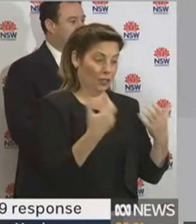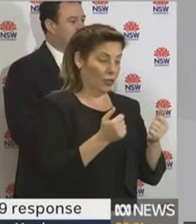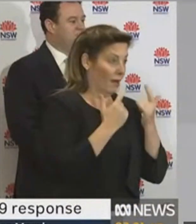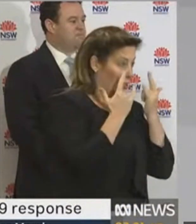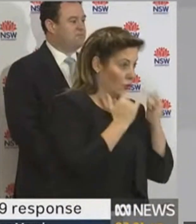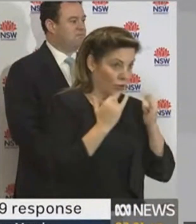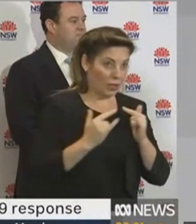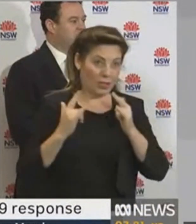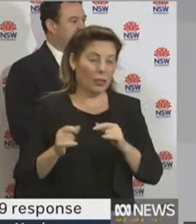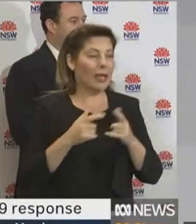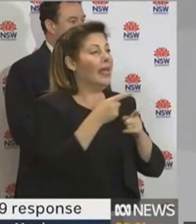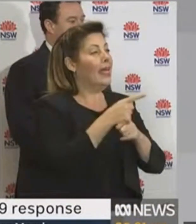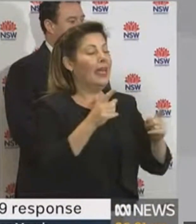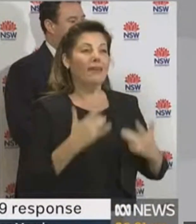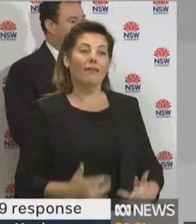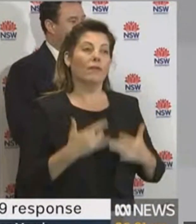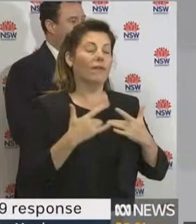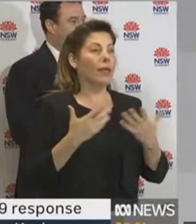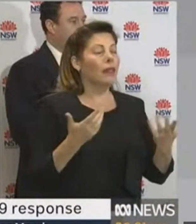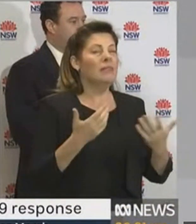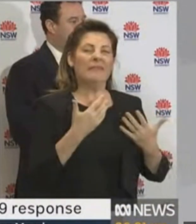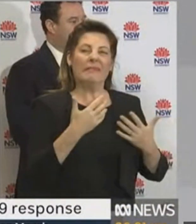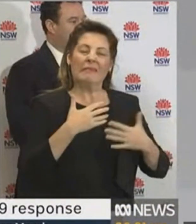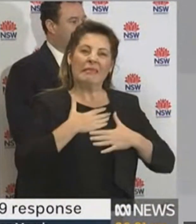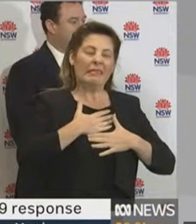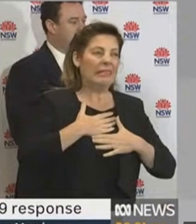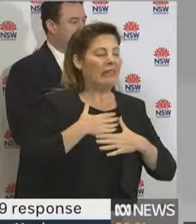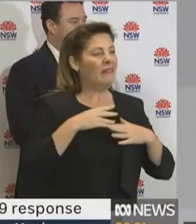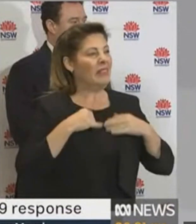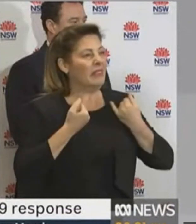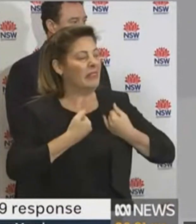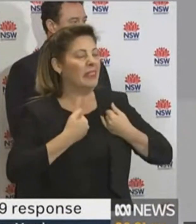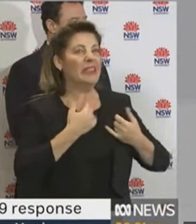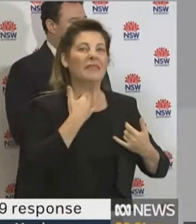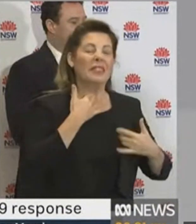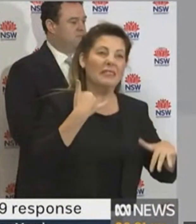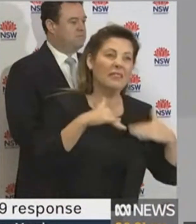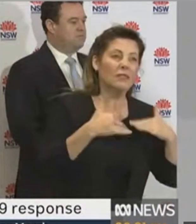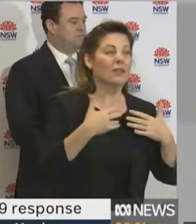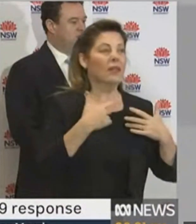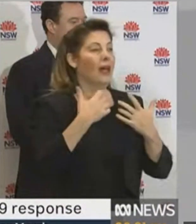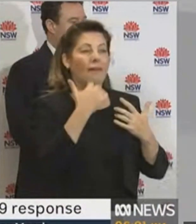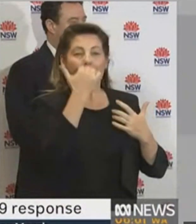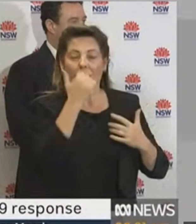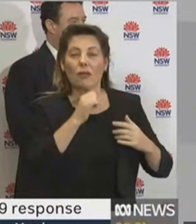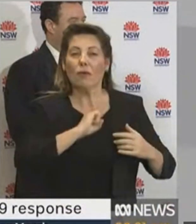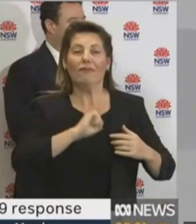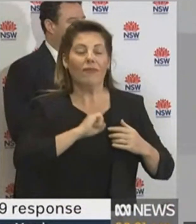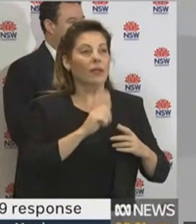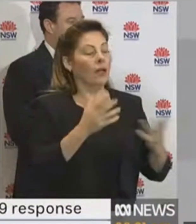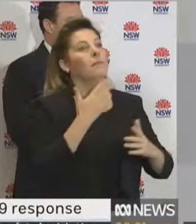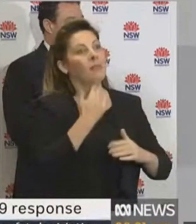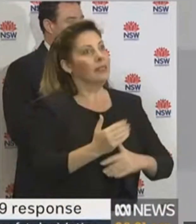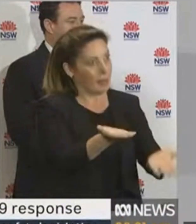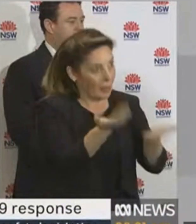if you think you might have the cold, please come forward and get tested. You could have the virus, and we need to make sure we recognise